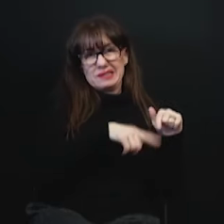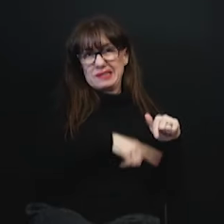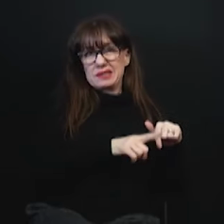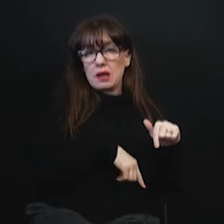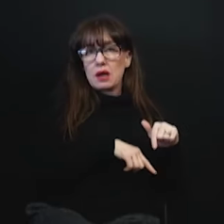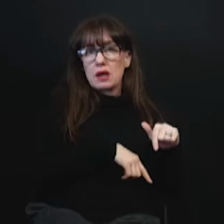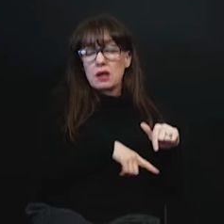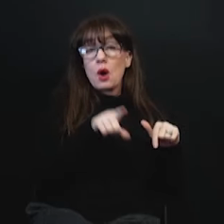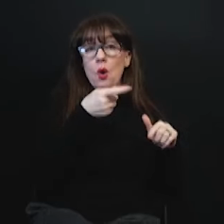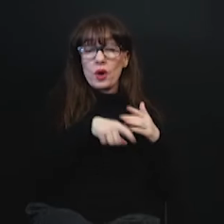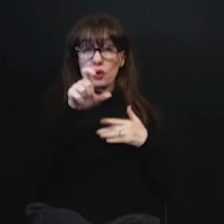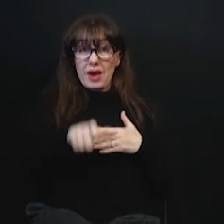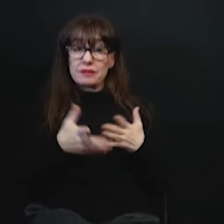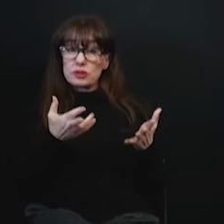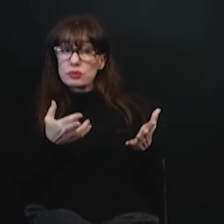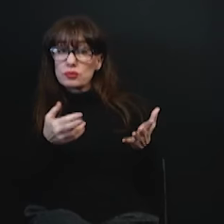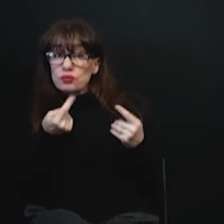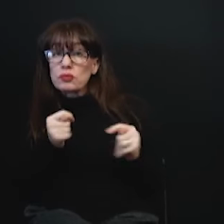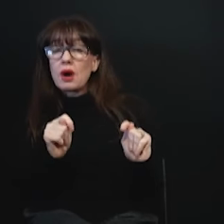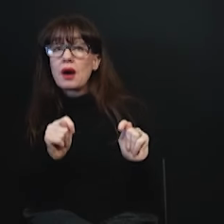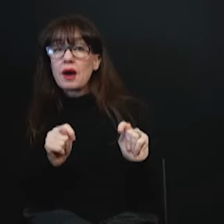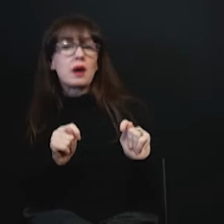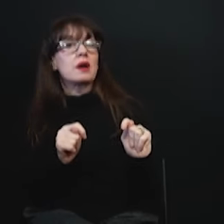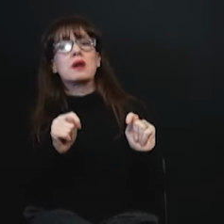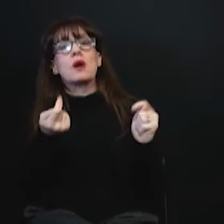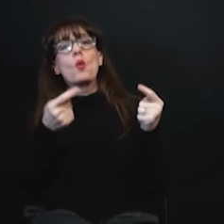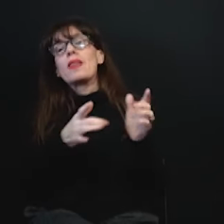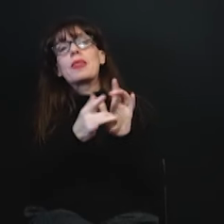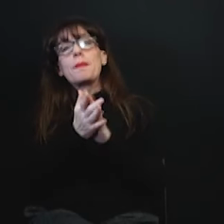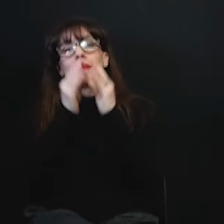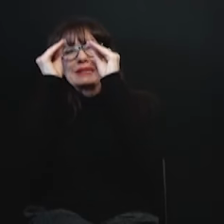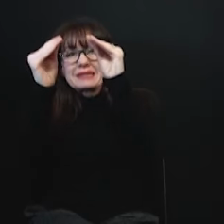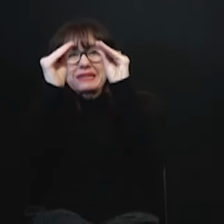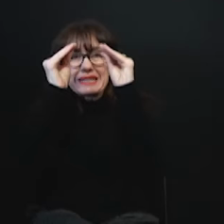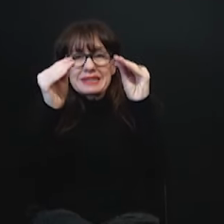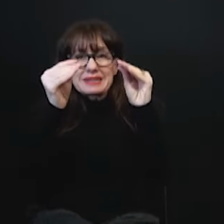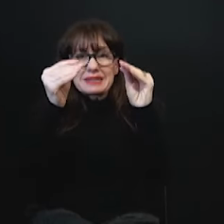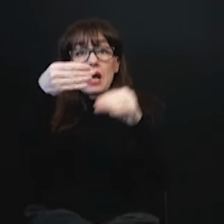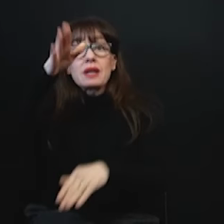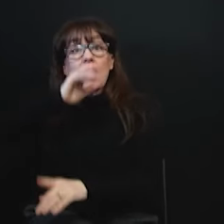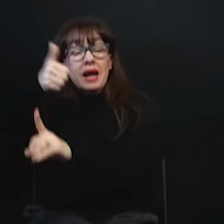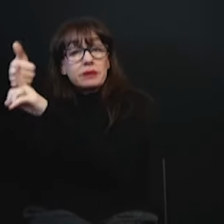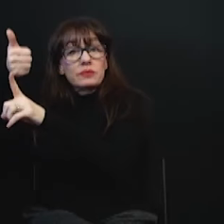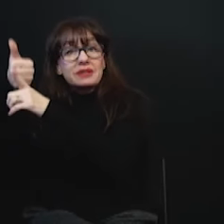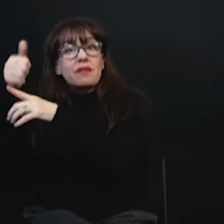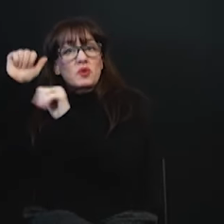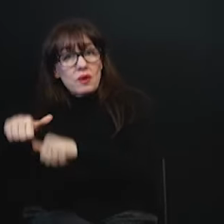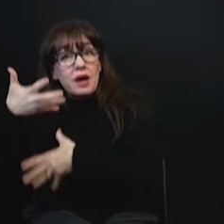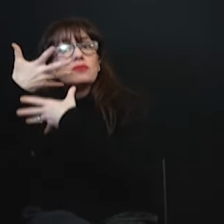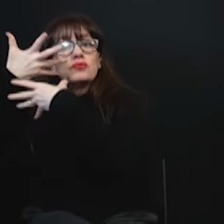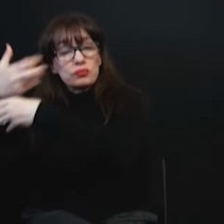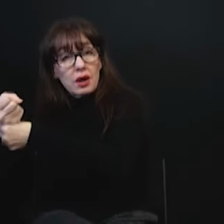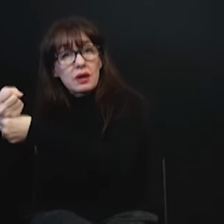But what you have to take a risk upon is that when the Bible teaches us that God is trustworthy,